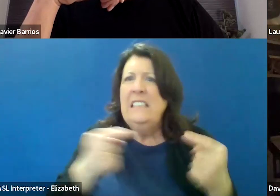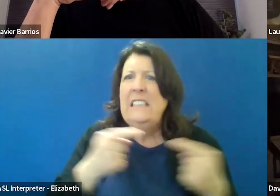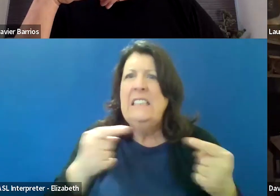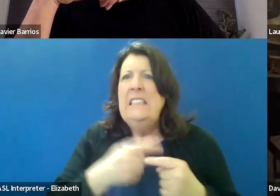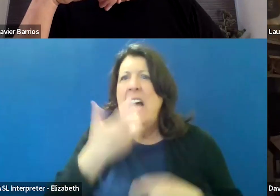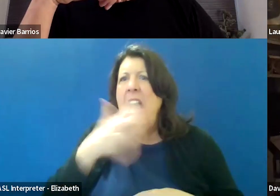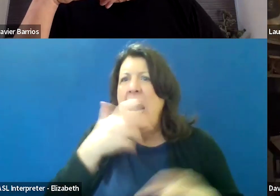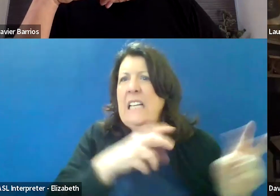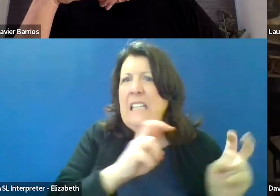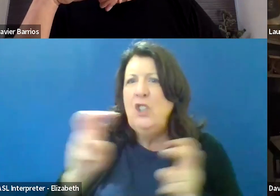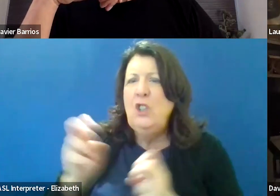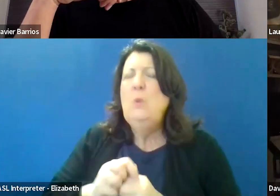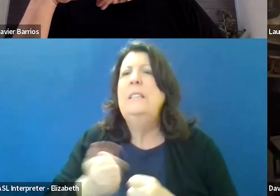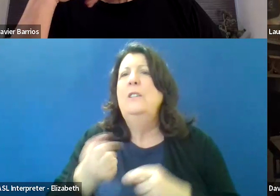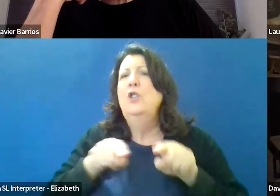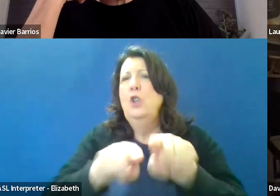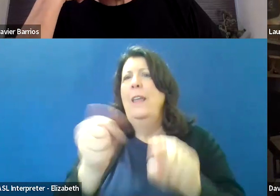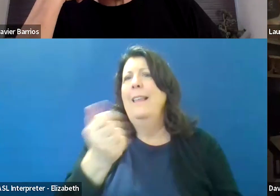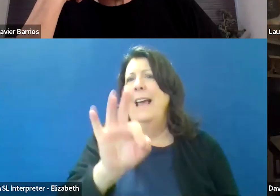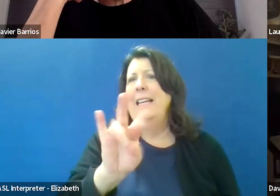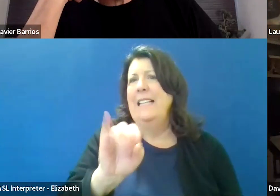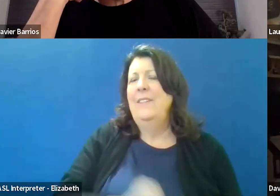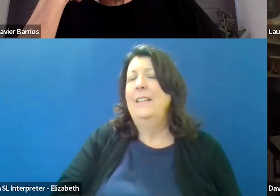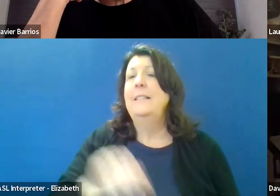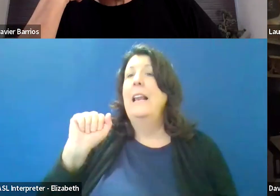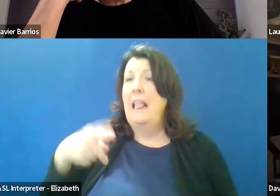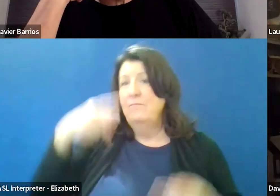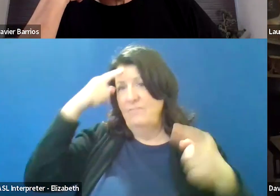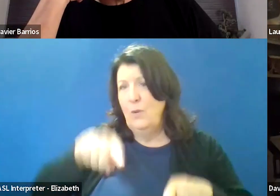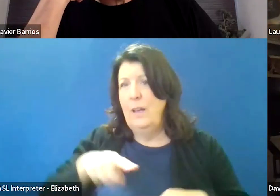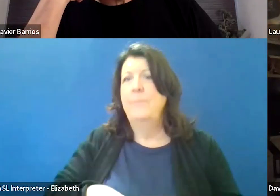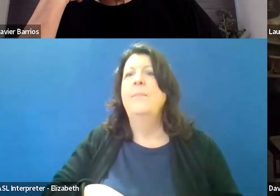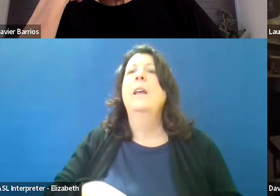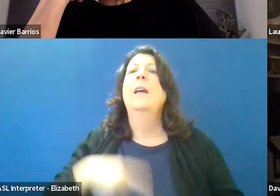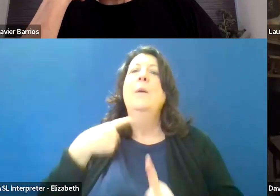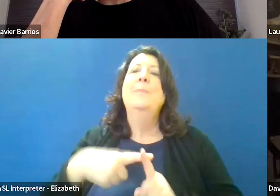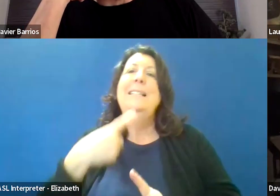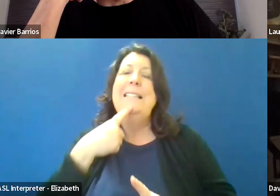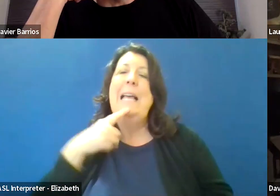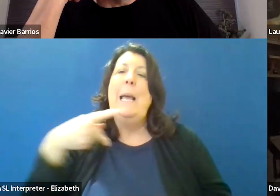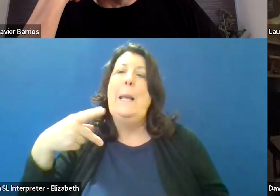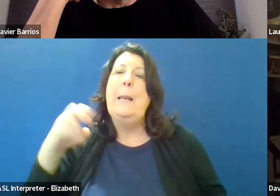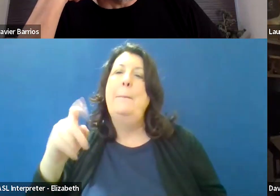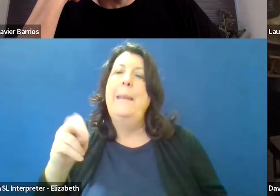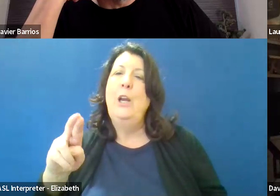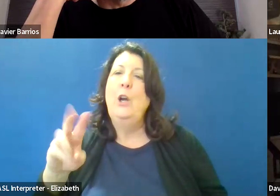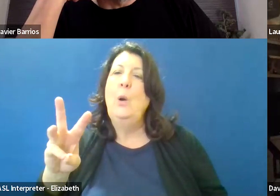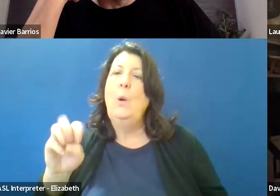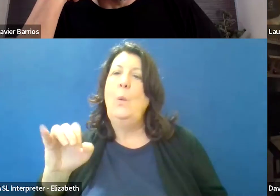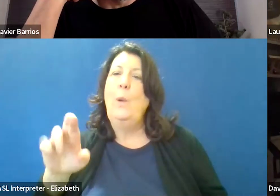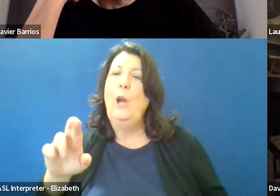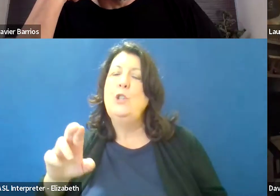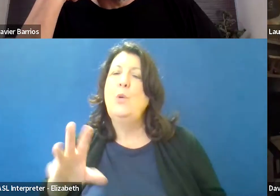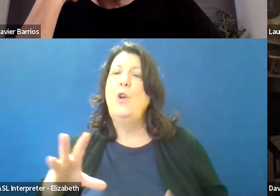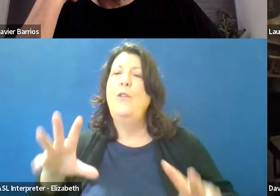He's like, you're right. I think socially it aligns better. And I said, the second thing is Peter Weir kind of owns 1958, you know? And there was a long pause. And I thought to